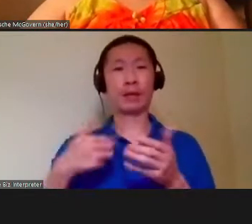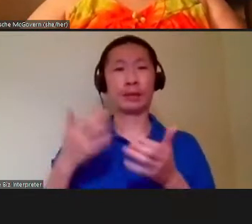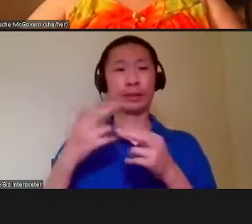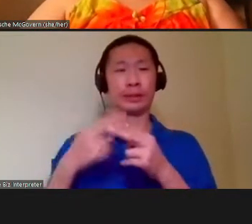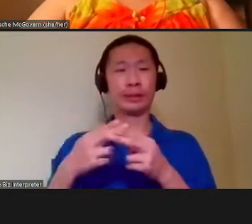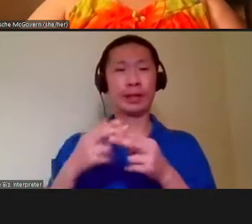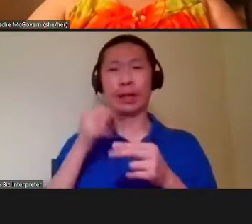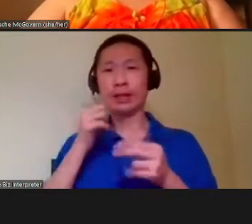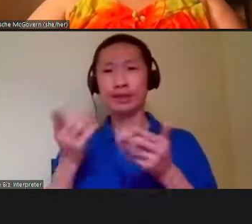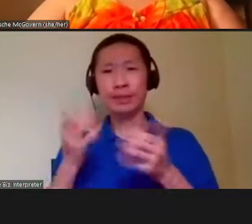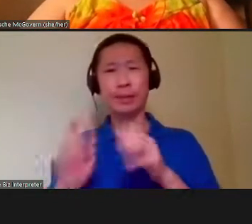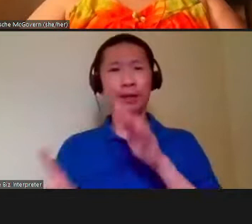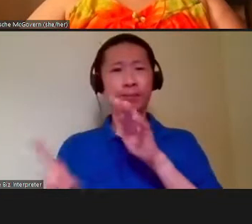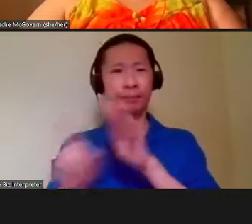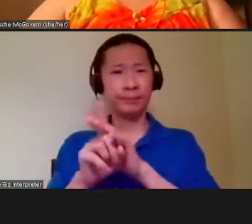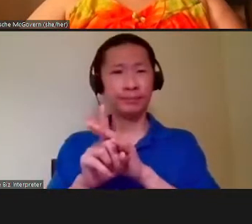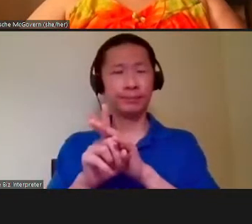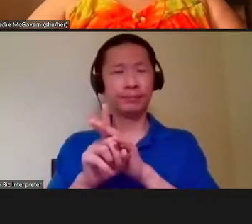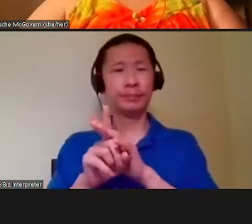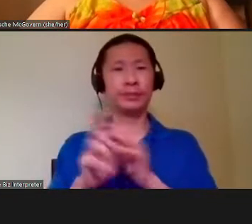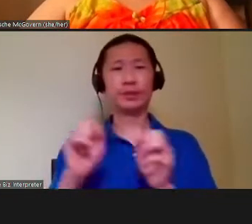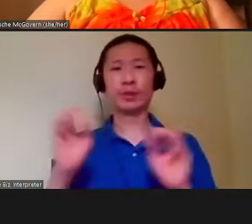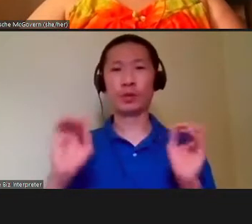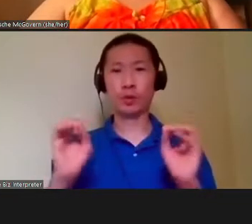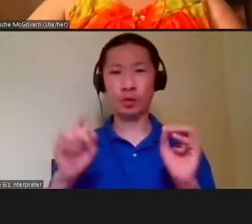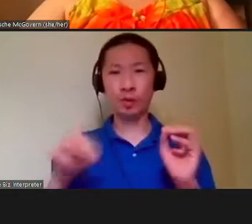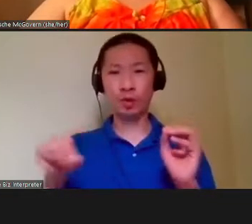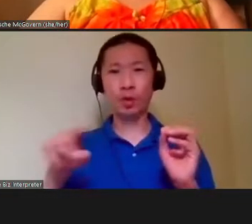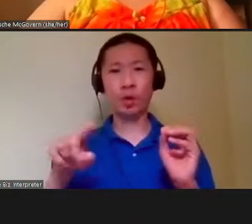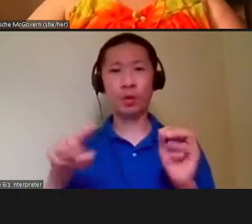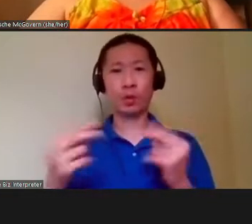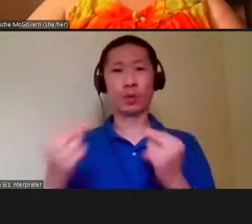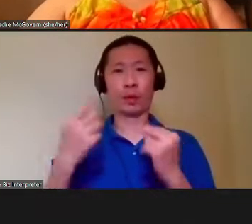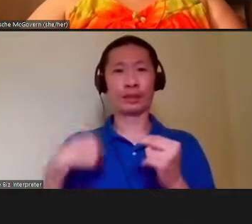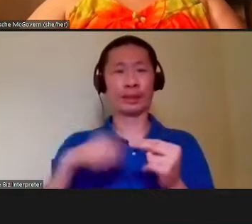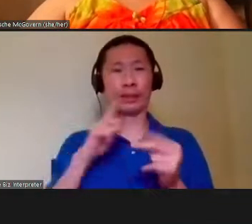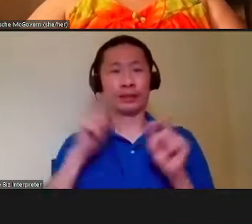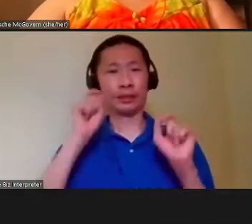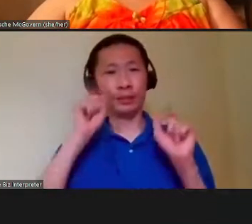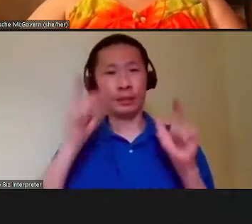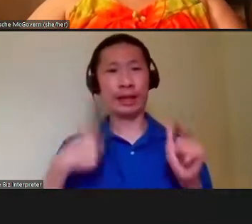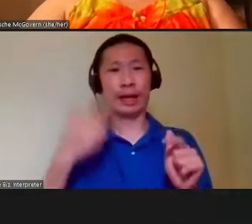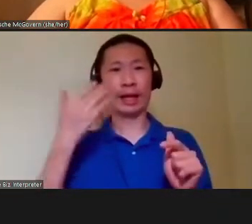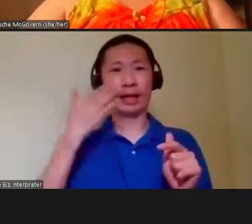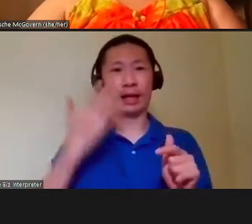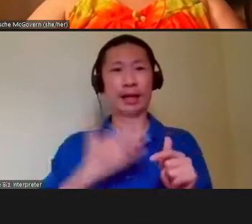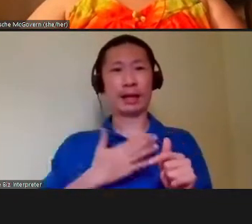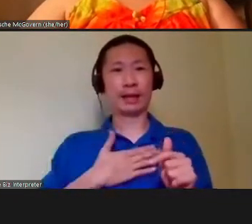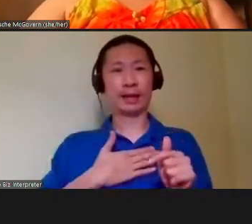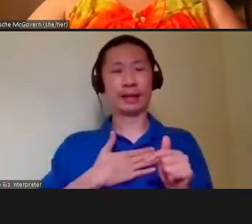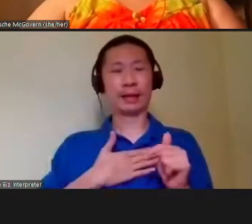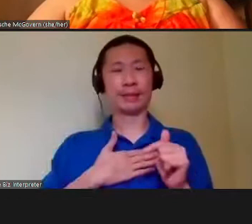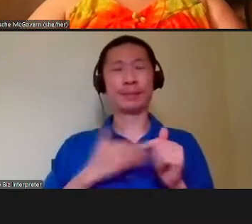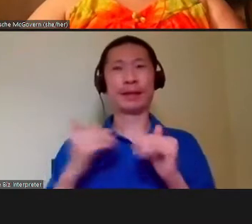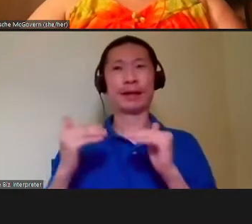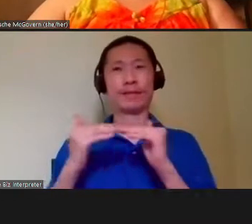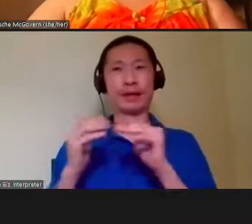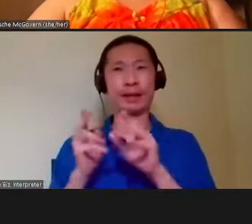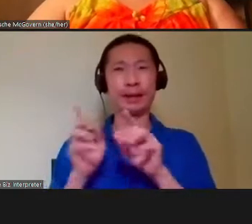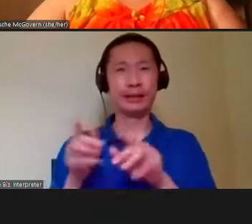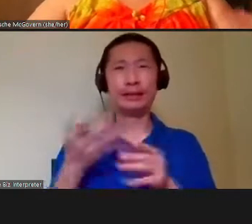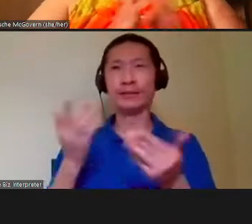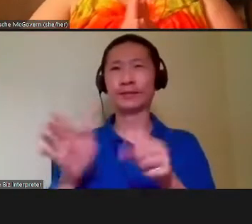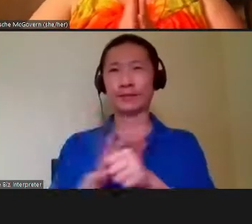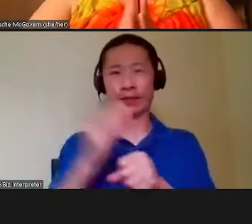an appearance. So just so nobody watching us is surprised, I know my fellow attendees are fully